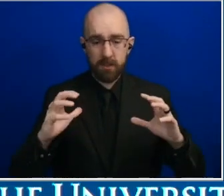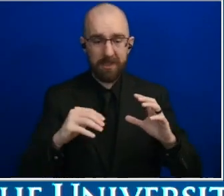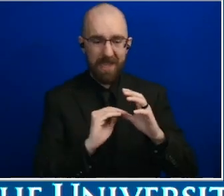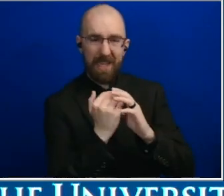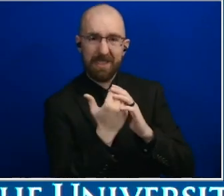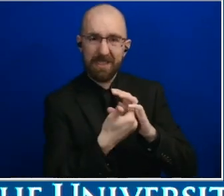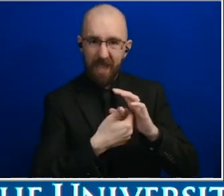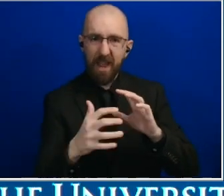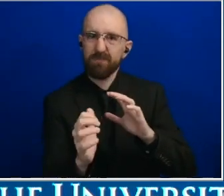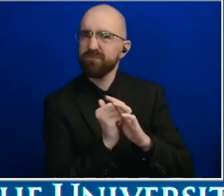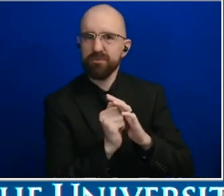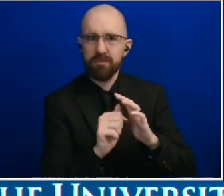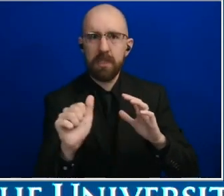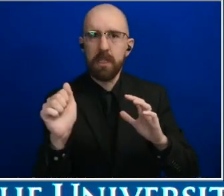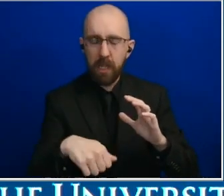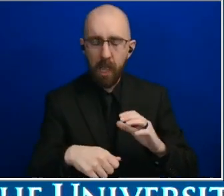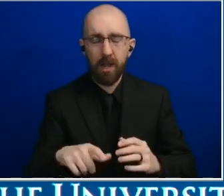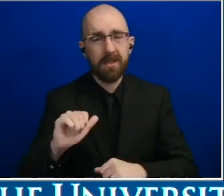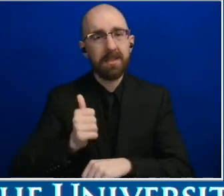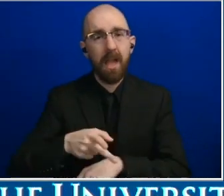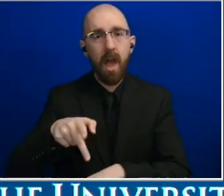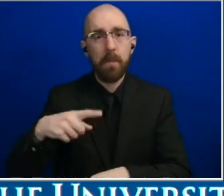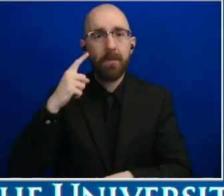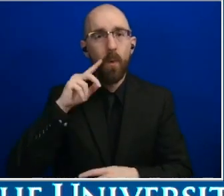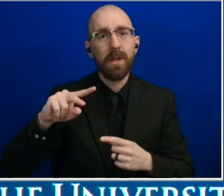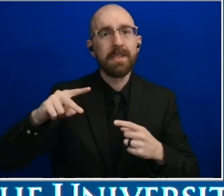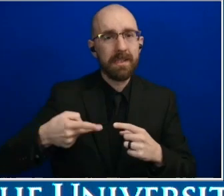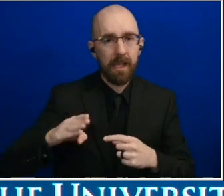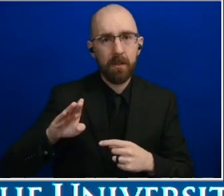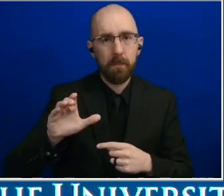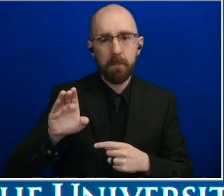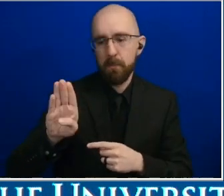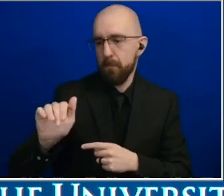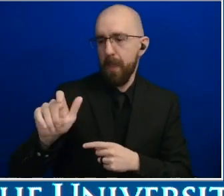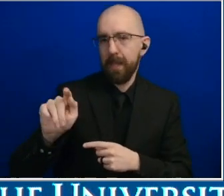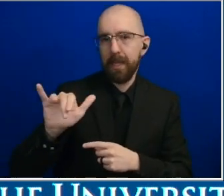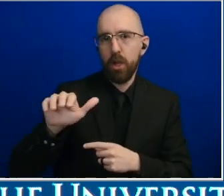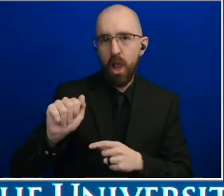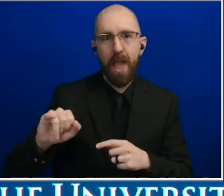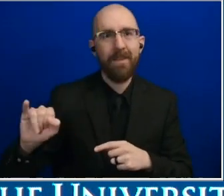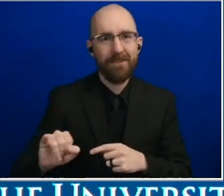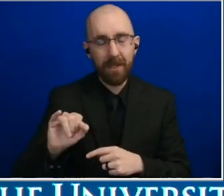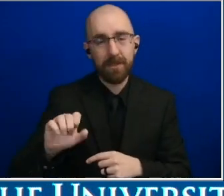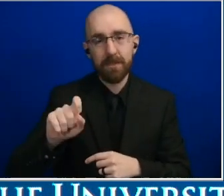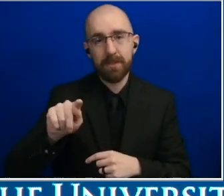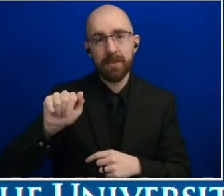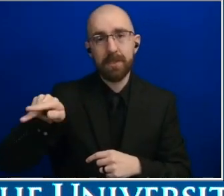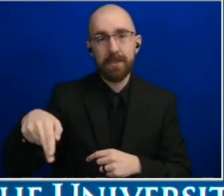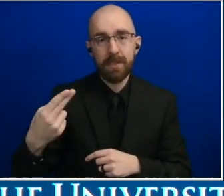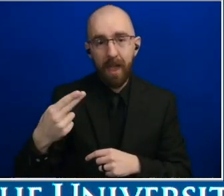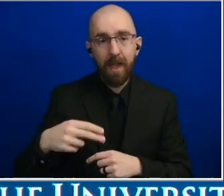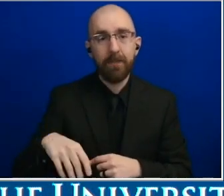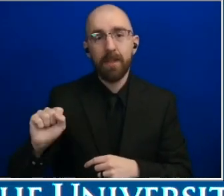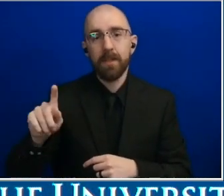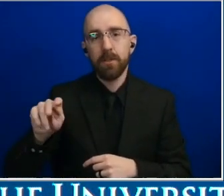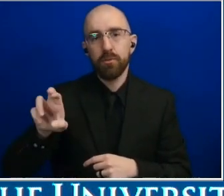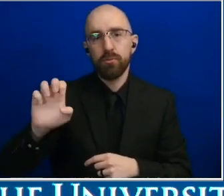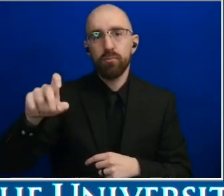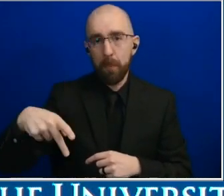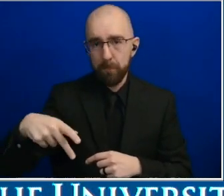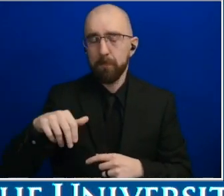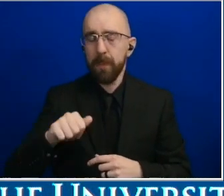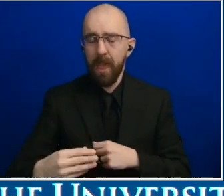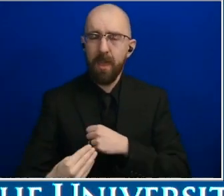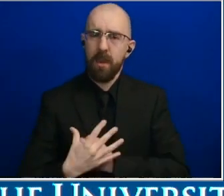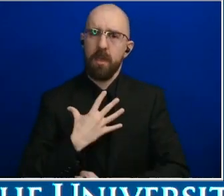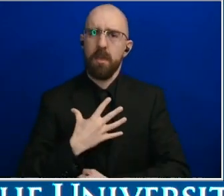up for a secondary bacterial infection such as Staph aureus or Streptococcus. So this is a significant